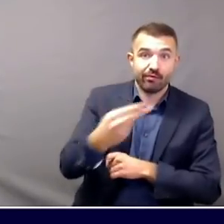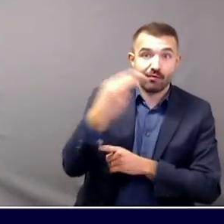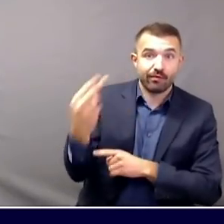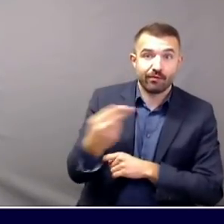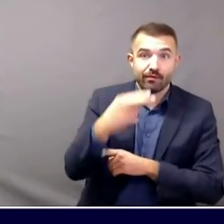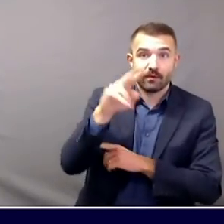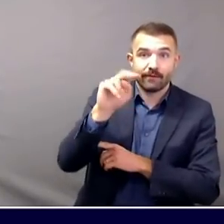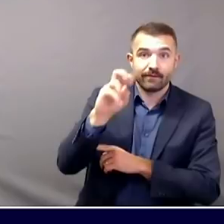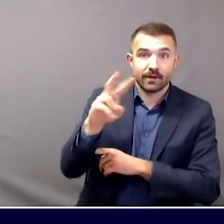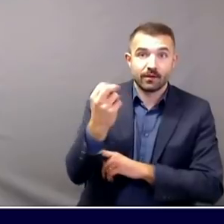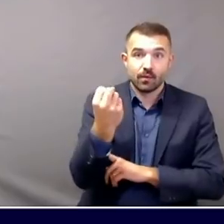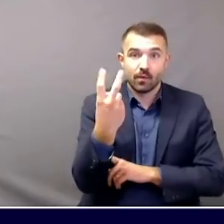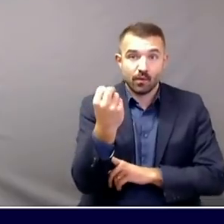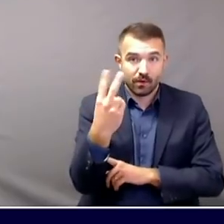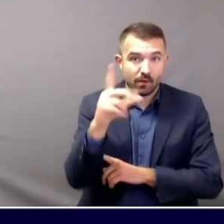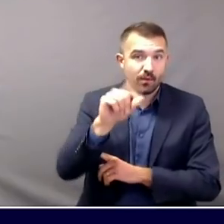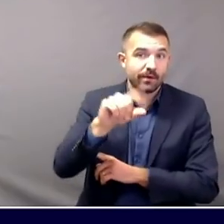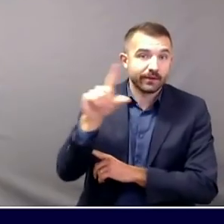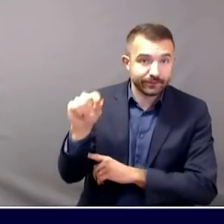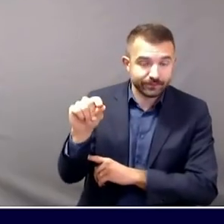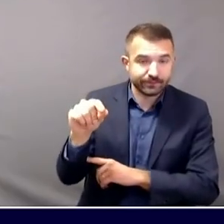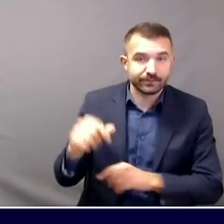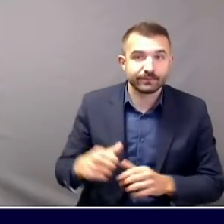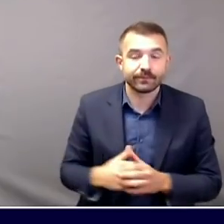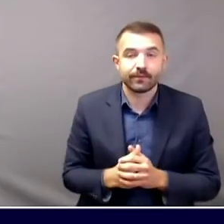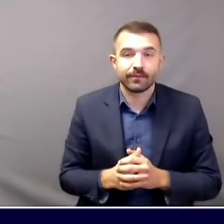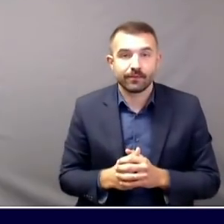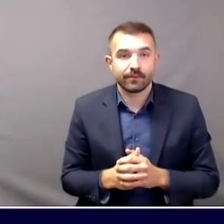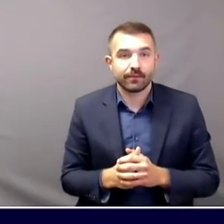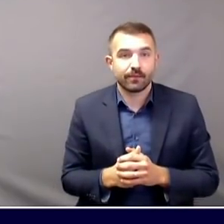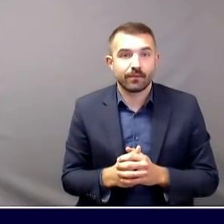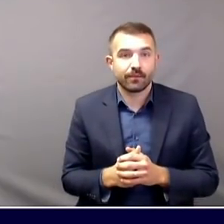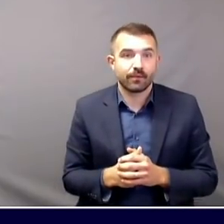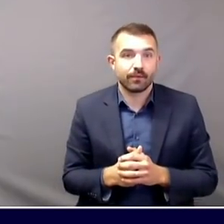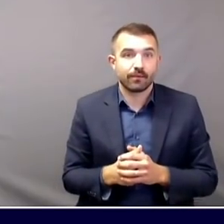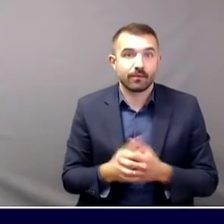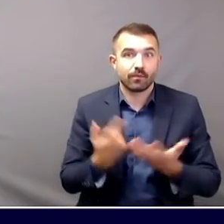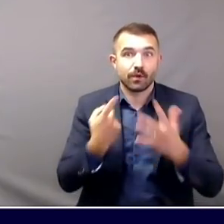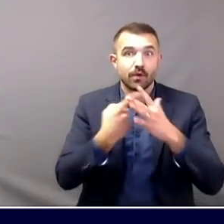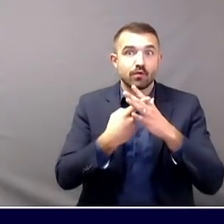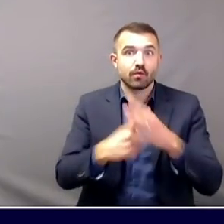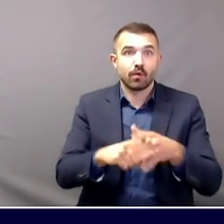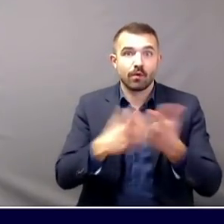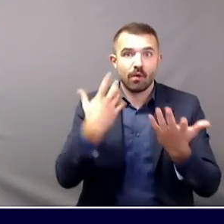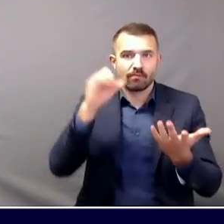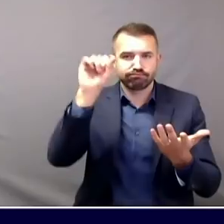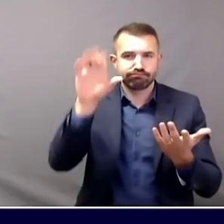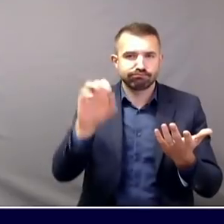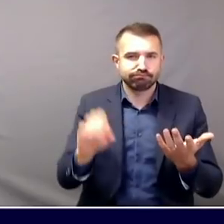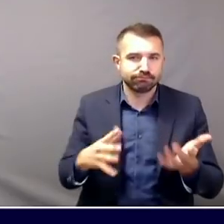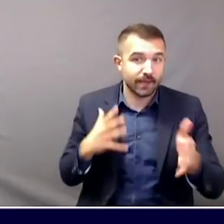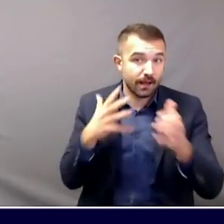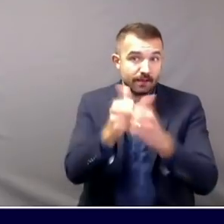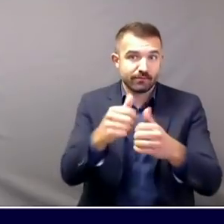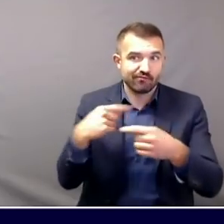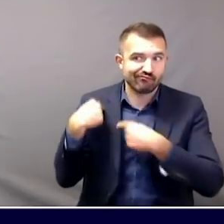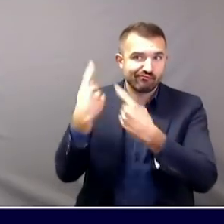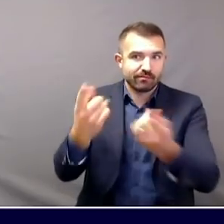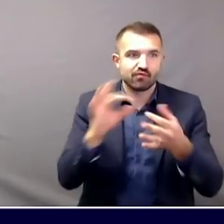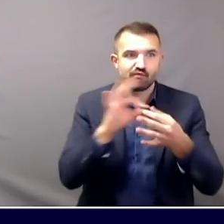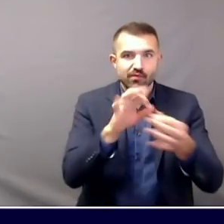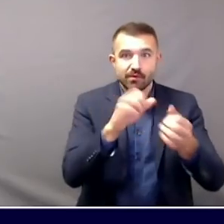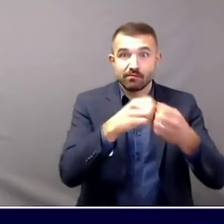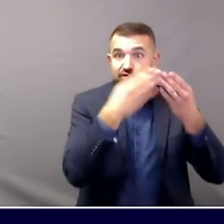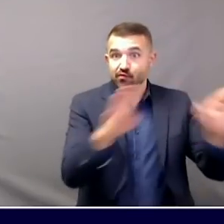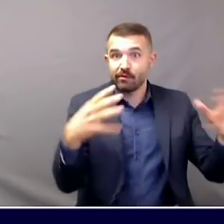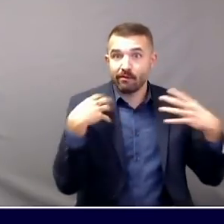12th, 2020. I'll start by providing a synopsis of where we are from a public health and epidemiological perspective, and then turn it